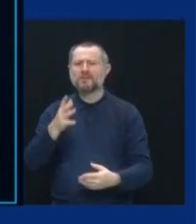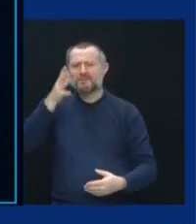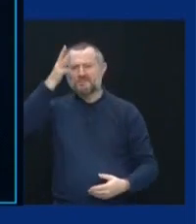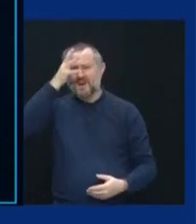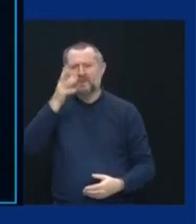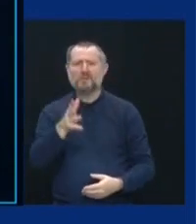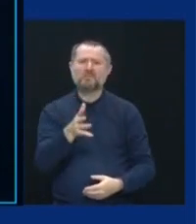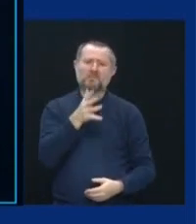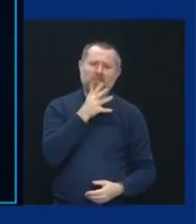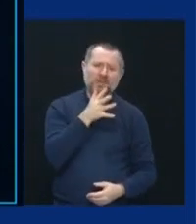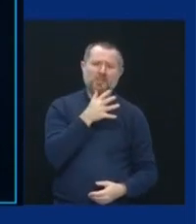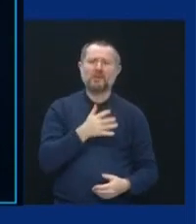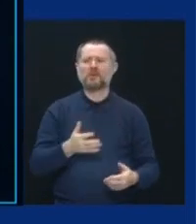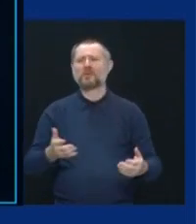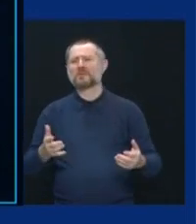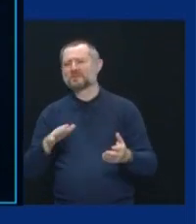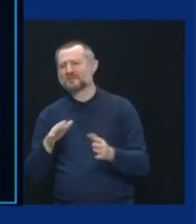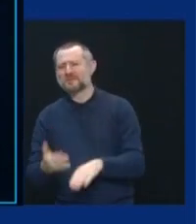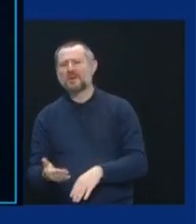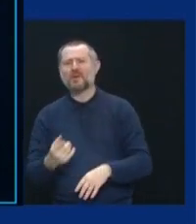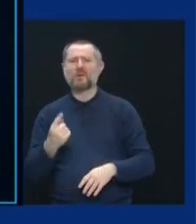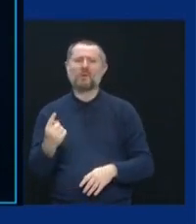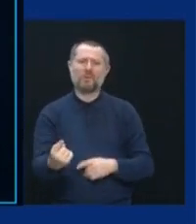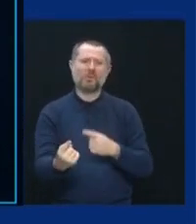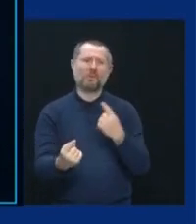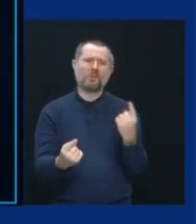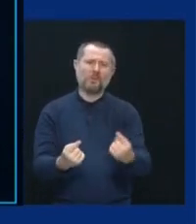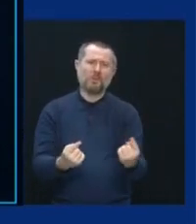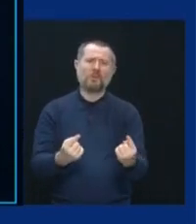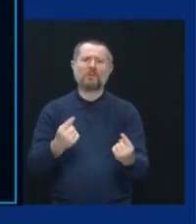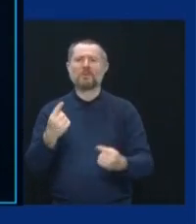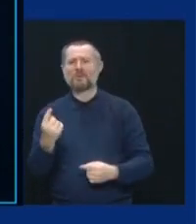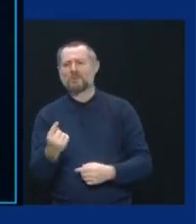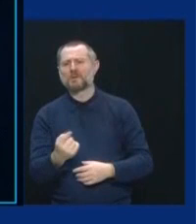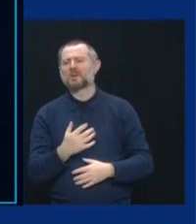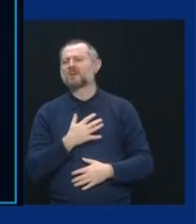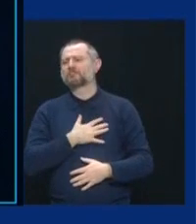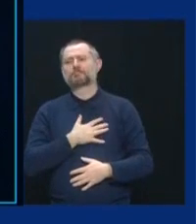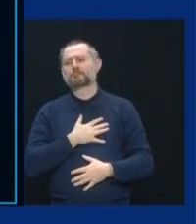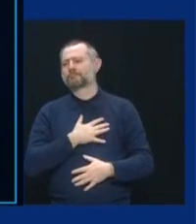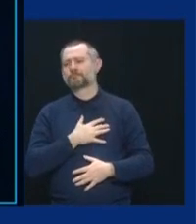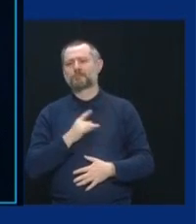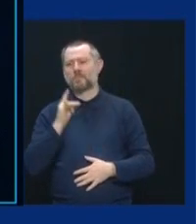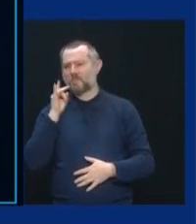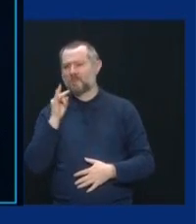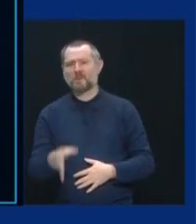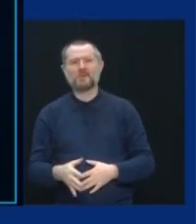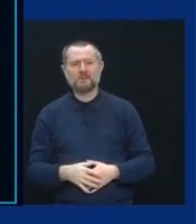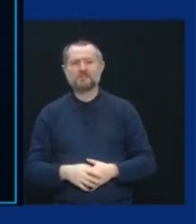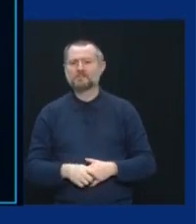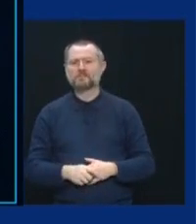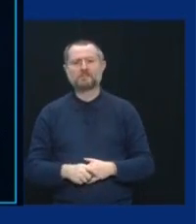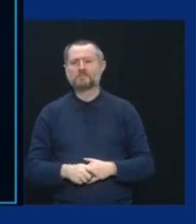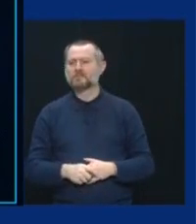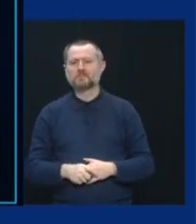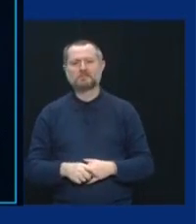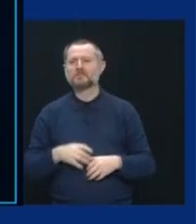brothers, sisters died alone. It was horrific. It was